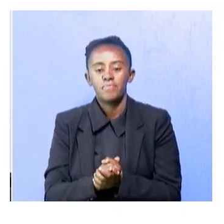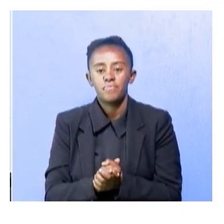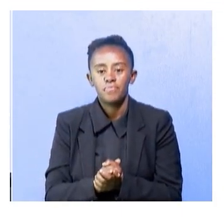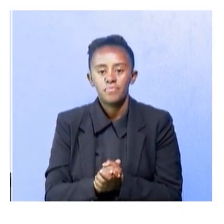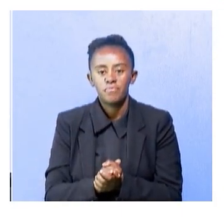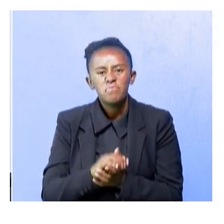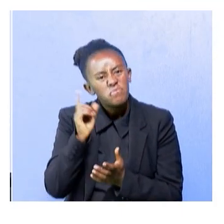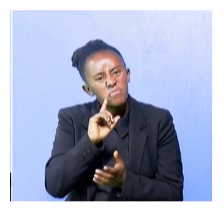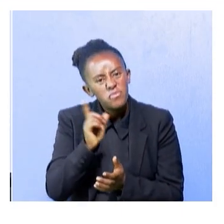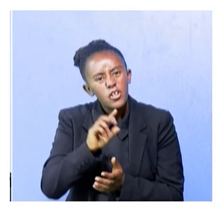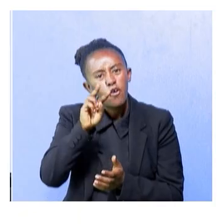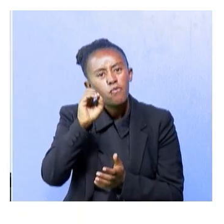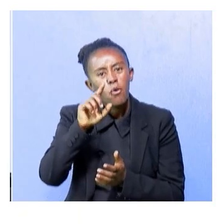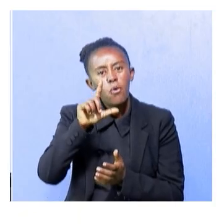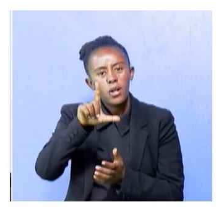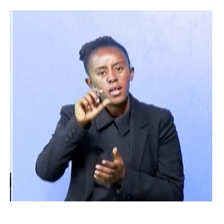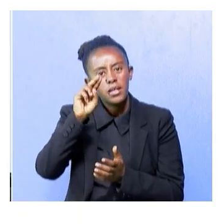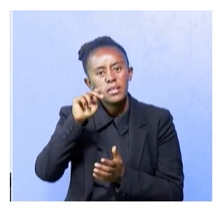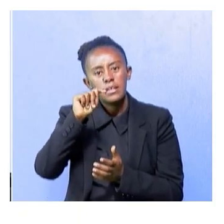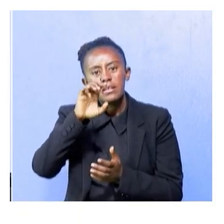What do you mean by that? Volunteer.